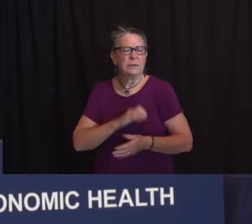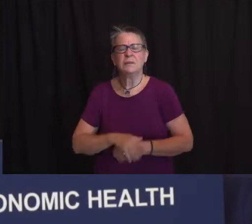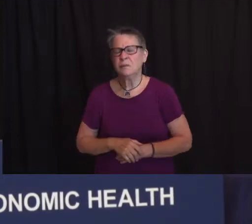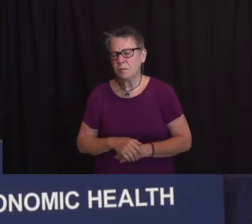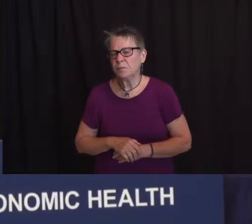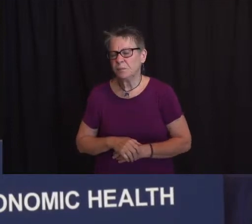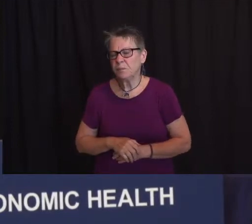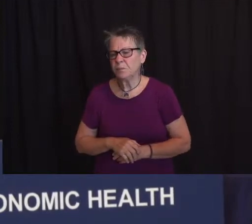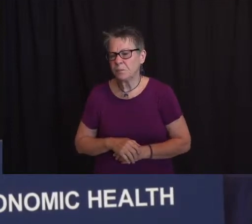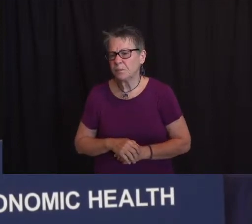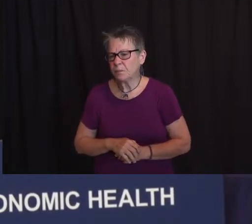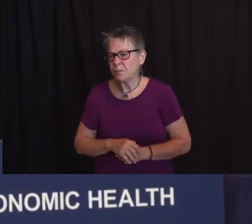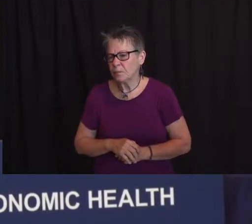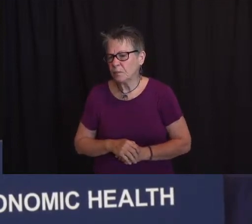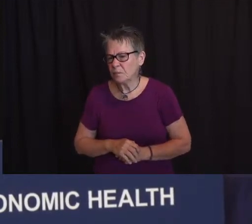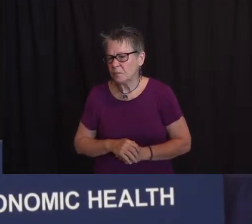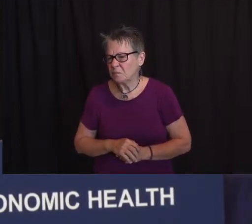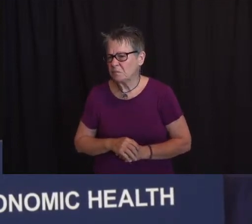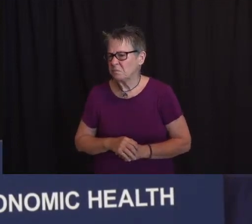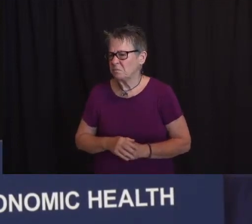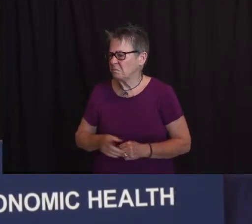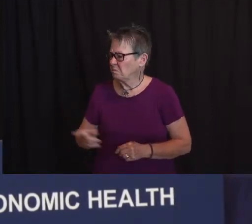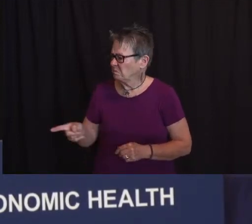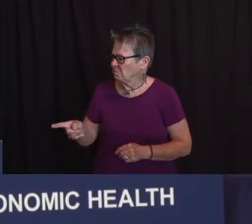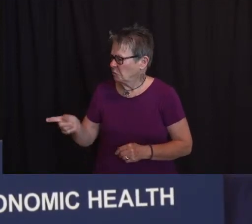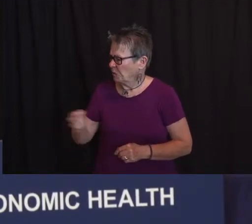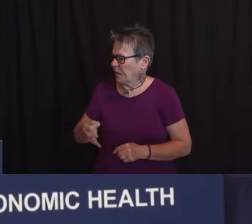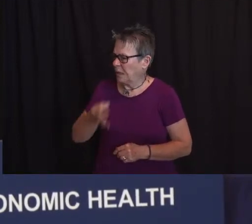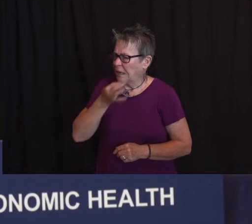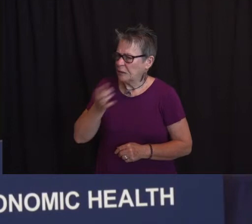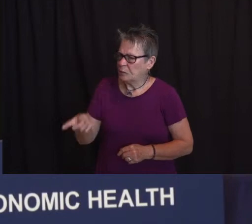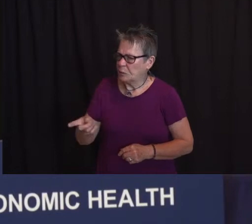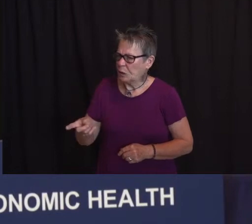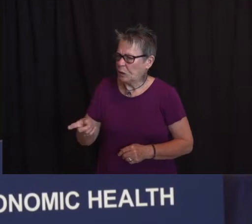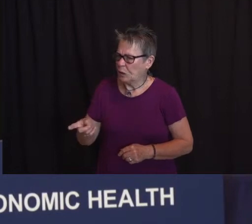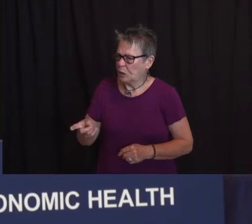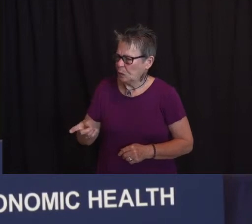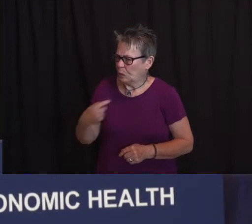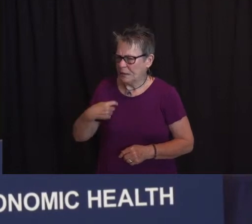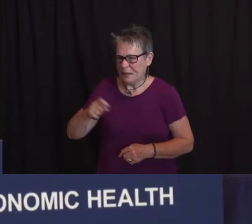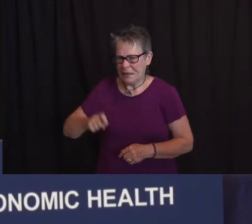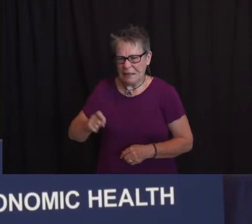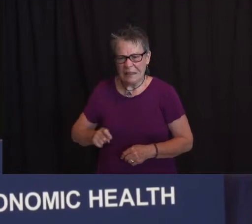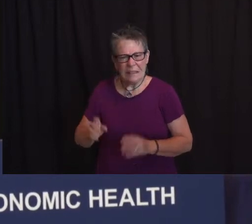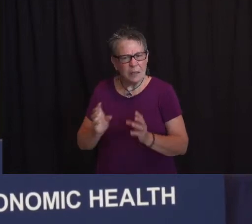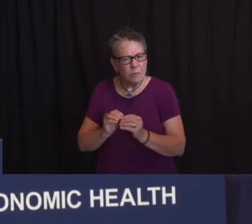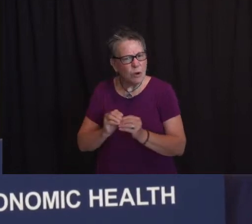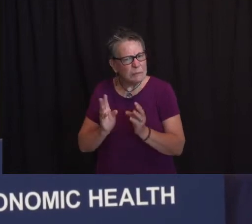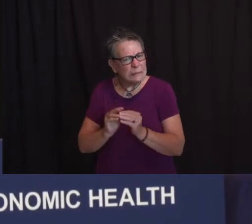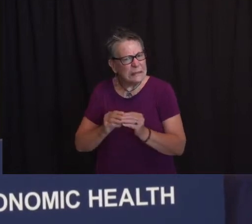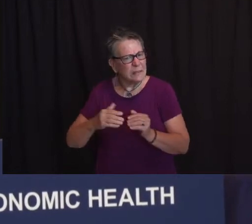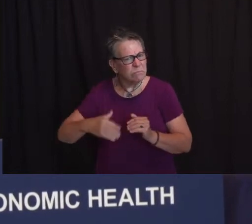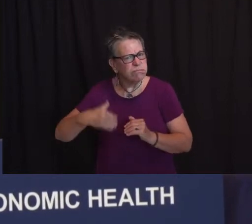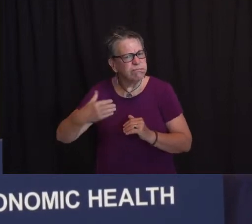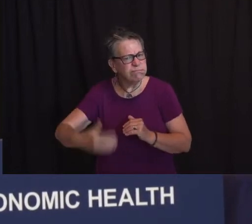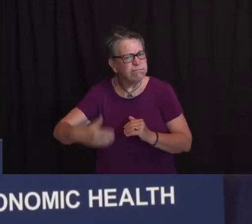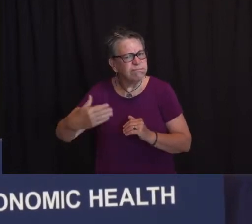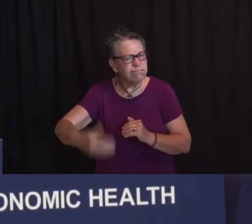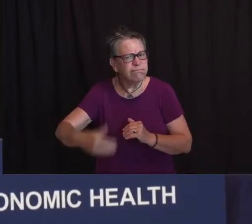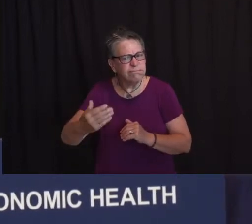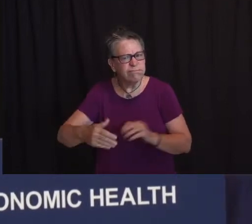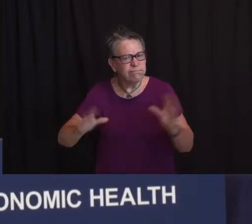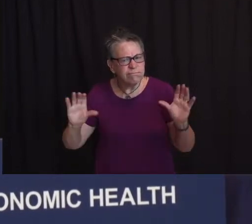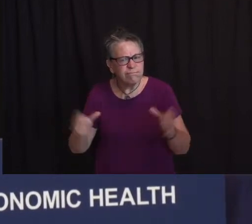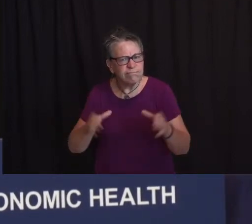me that's the sort of stuff we can't do enough of. Amen. Comparing best practices, looking at ways that folks may